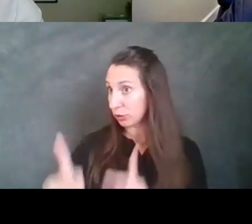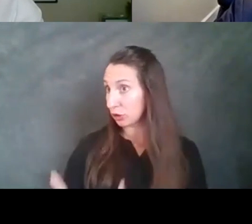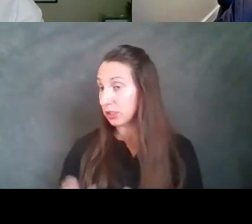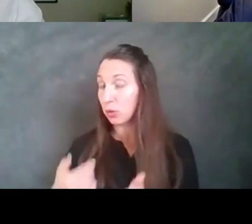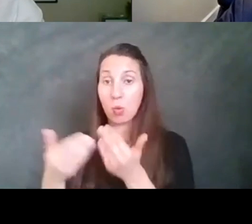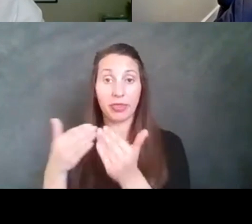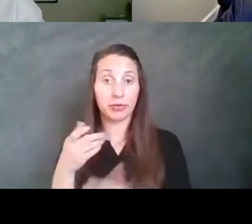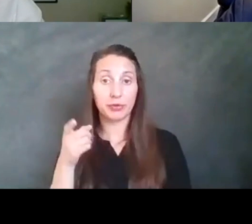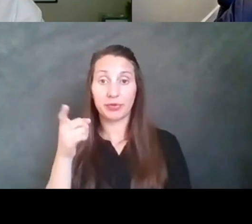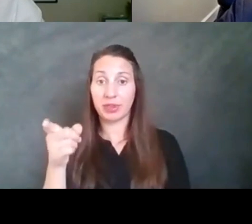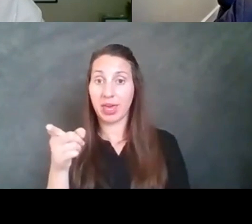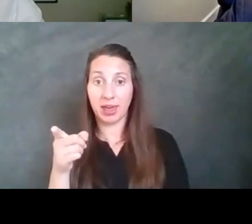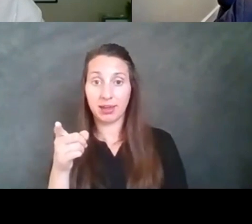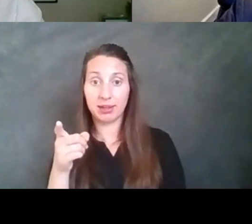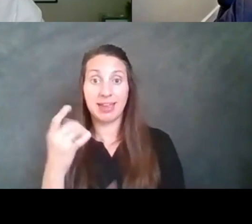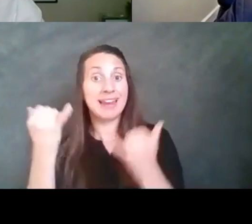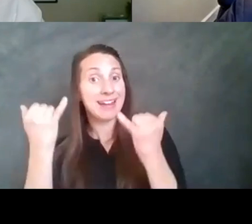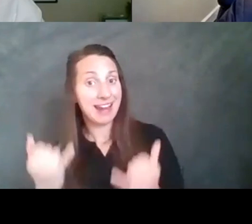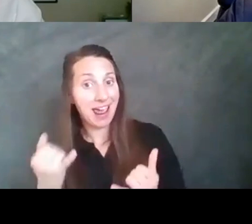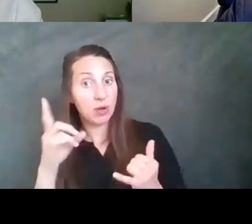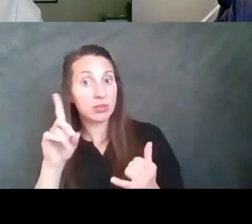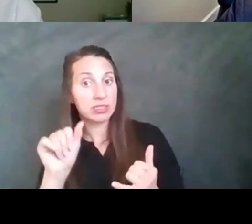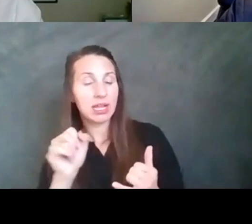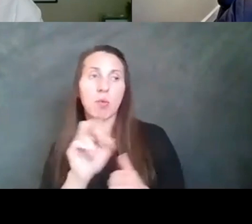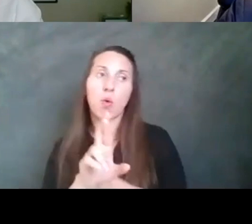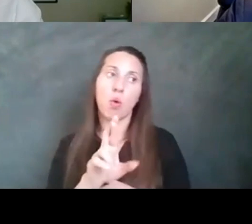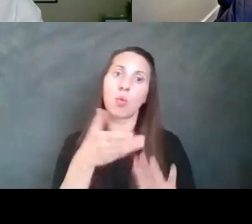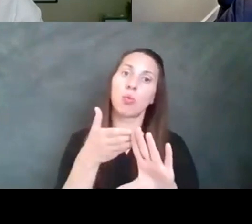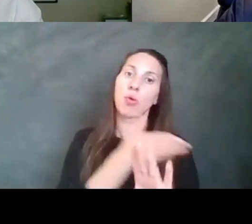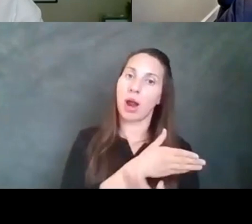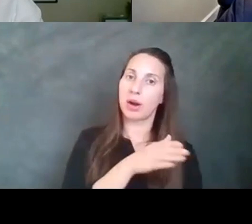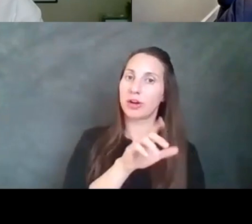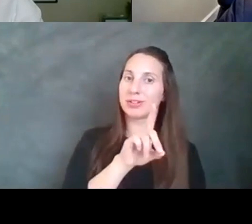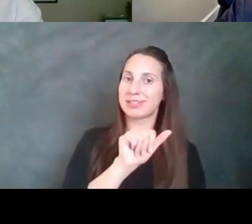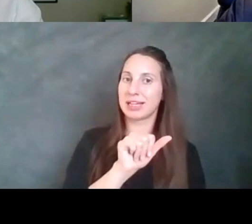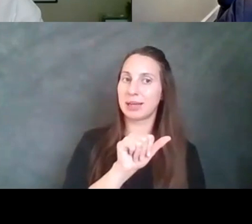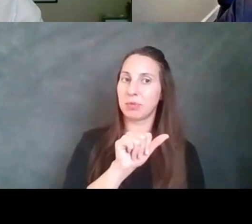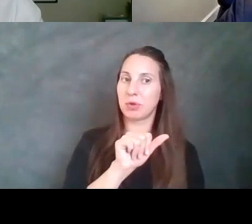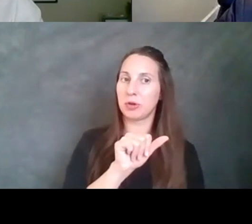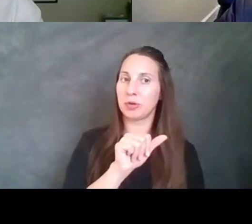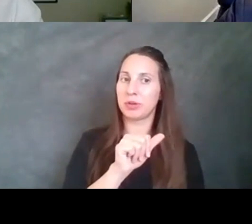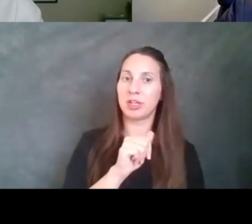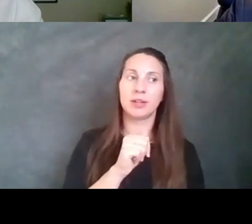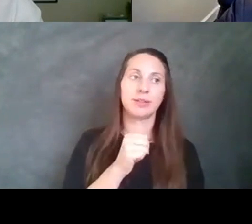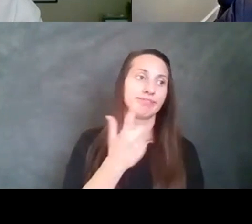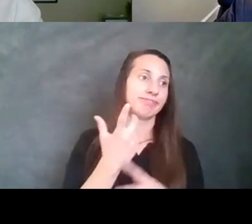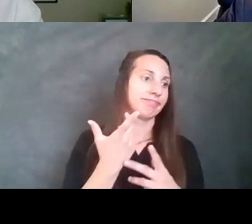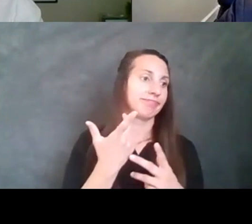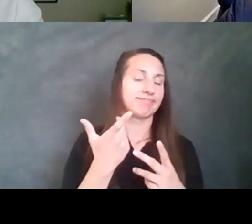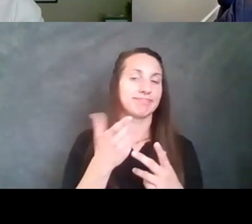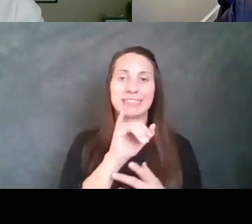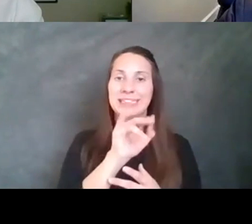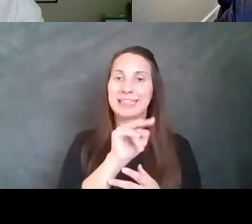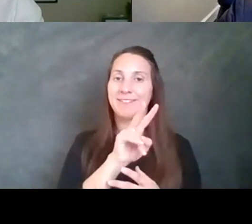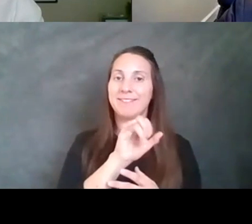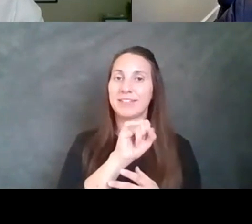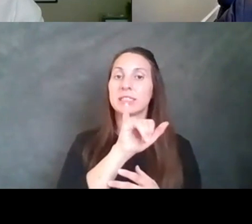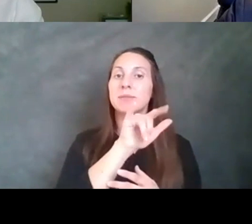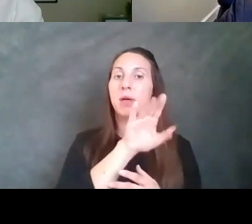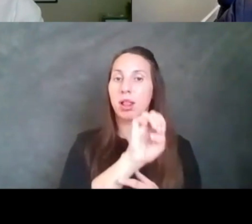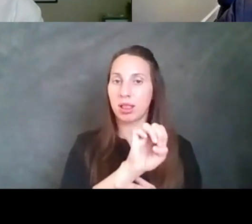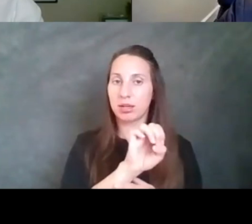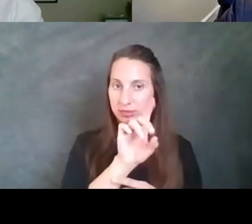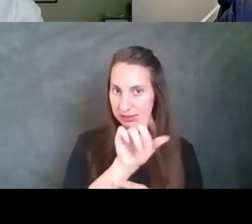they are not disabled at the time or they have an invisible disability that the employer doesn't know about, and then they either acquire